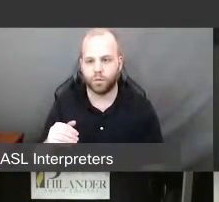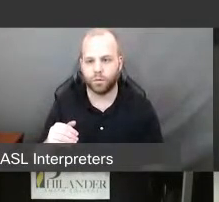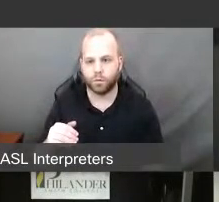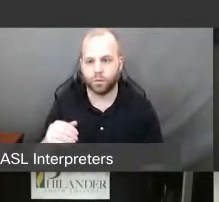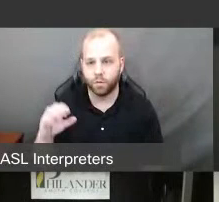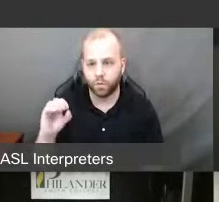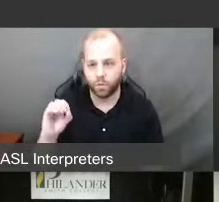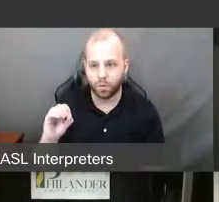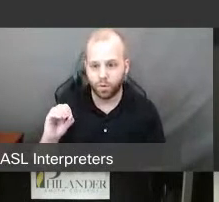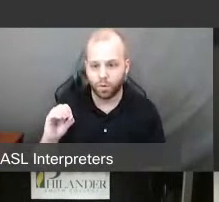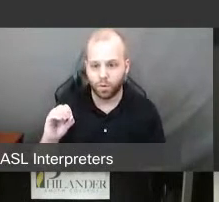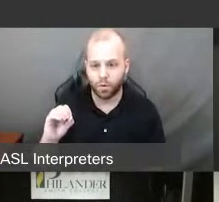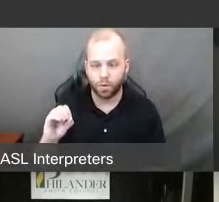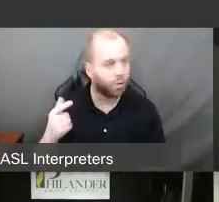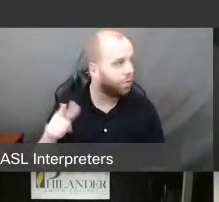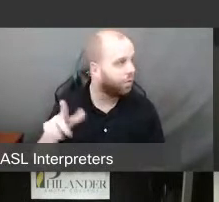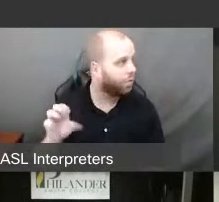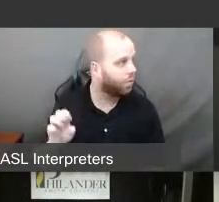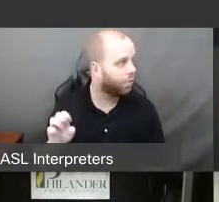Vogel,